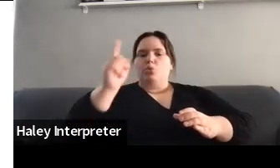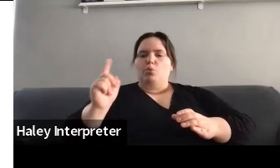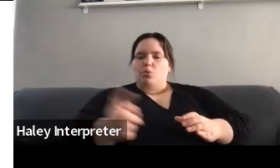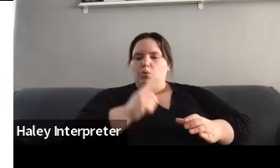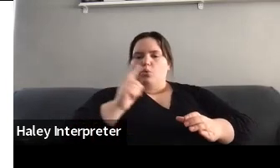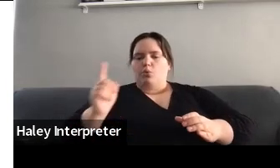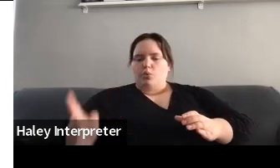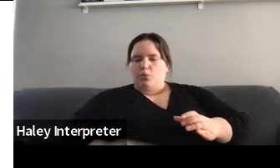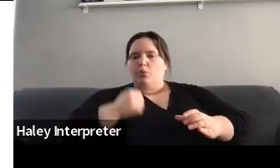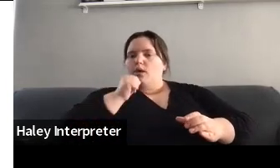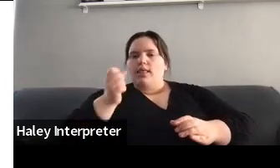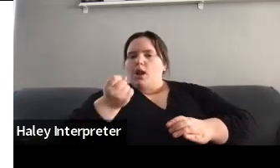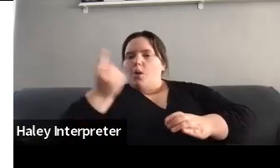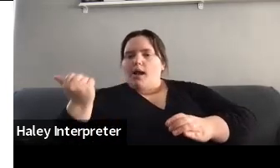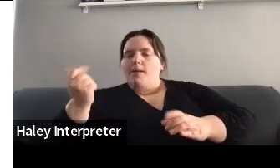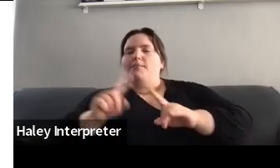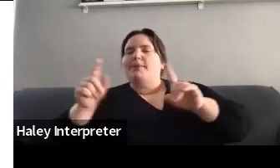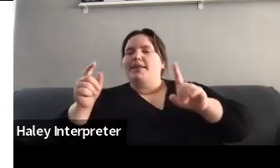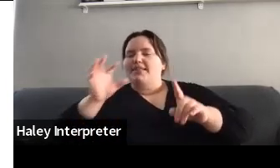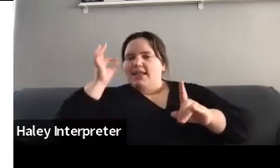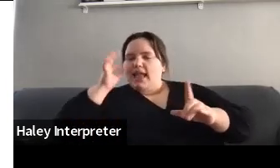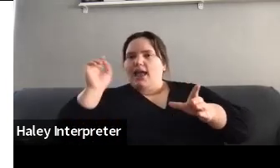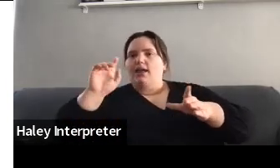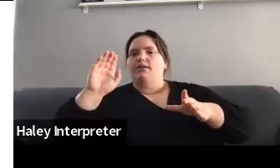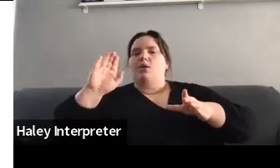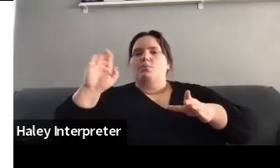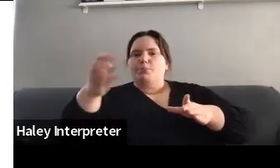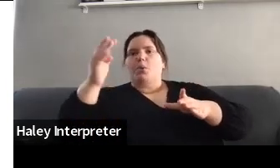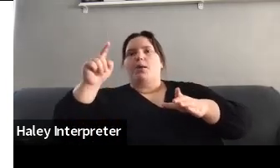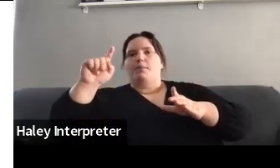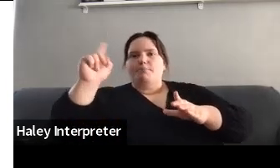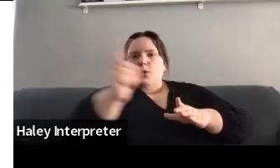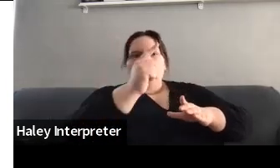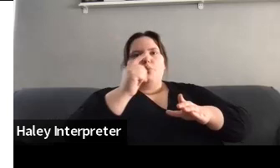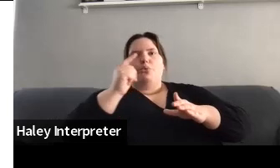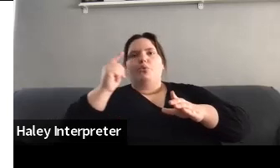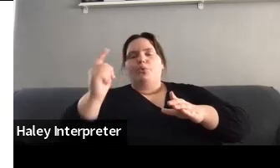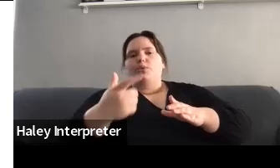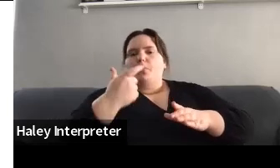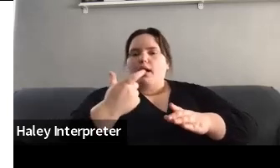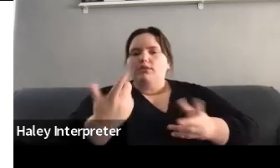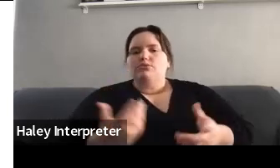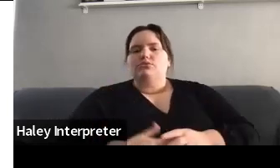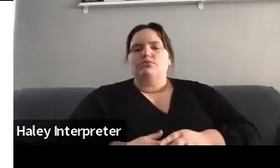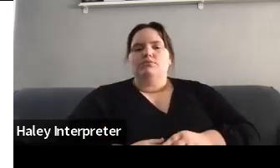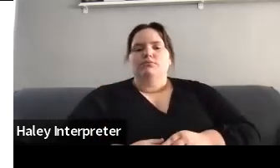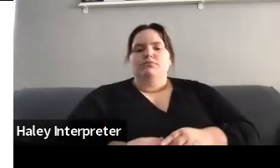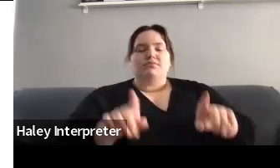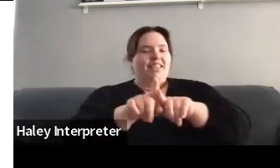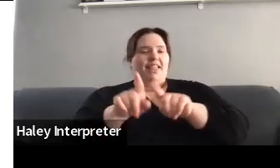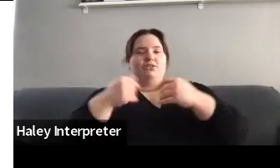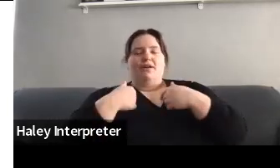that. So it just is a lot of fun for them to play and watch it spin around. They do have automatic cat